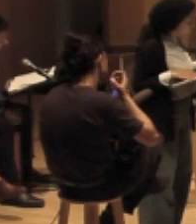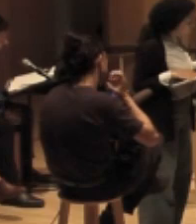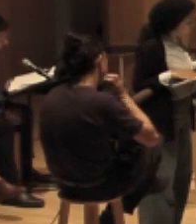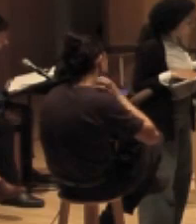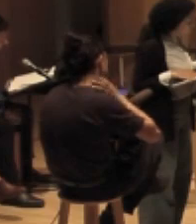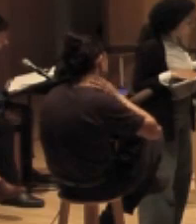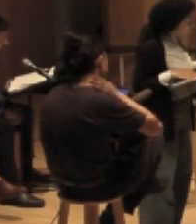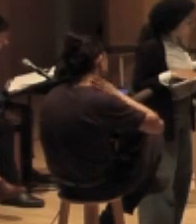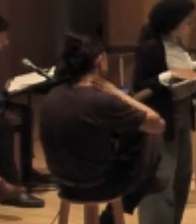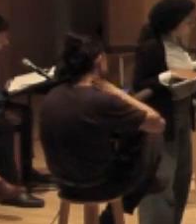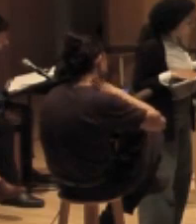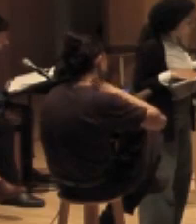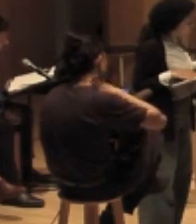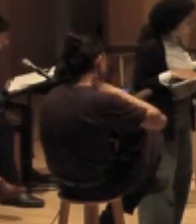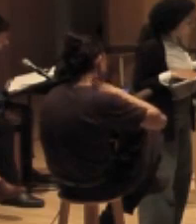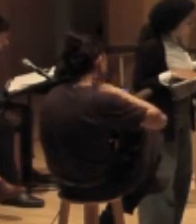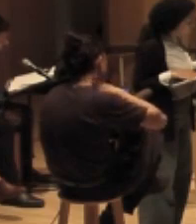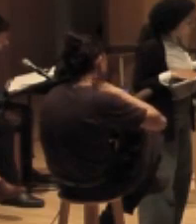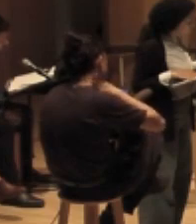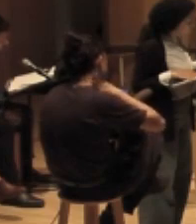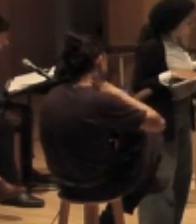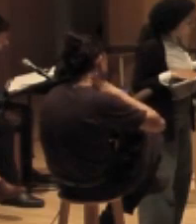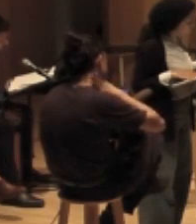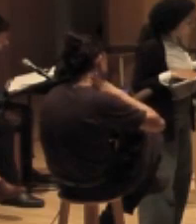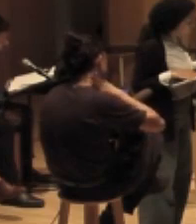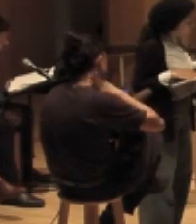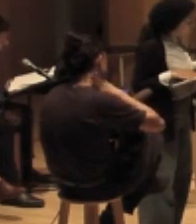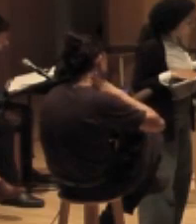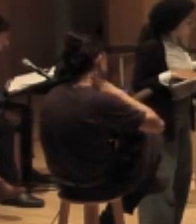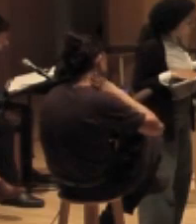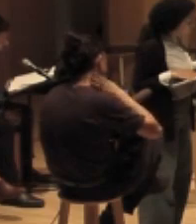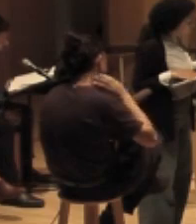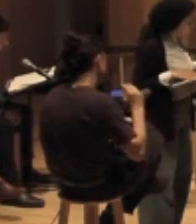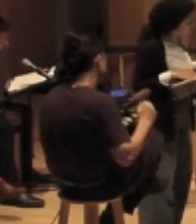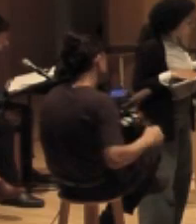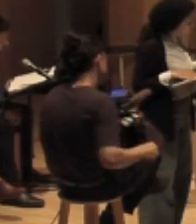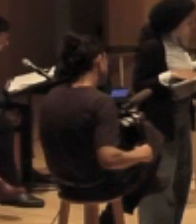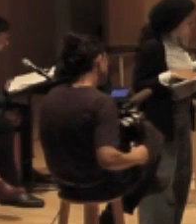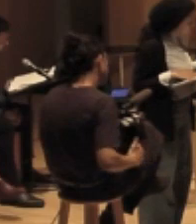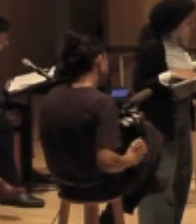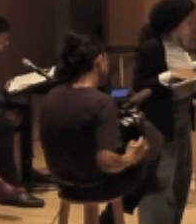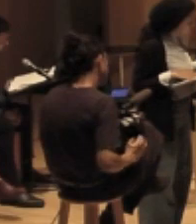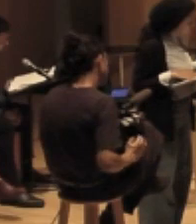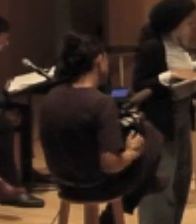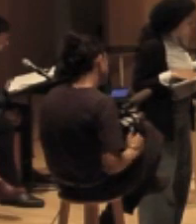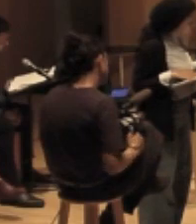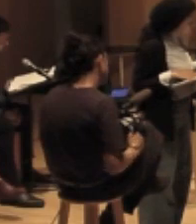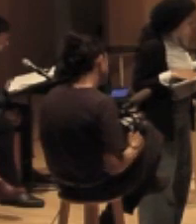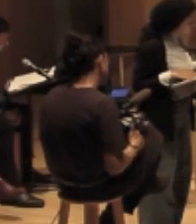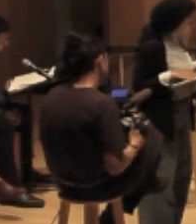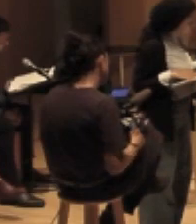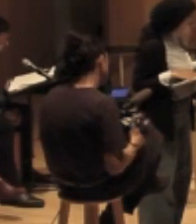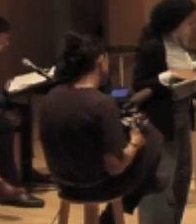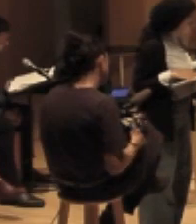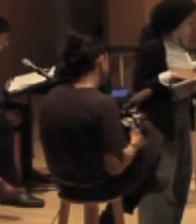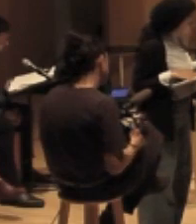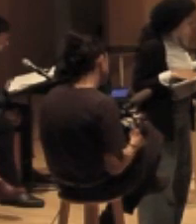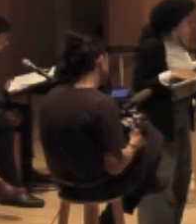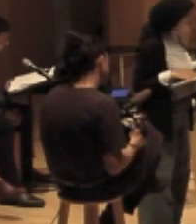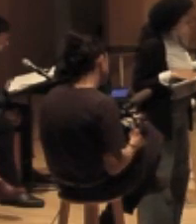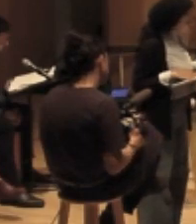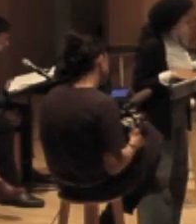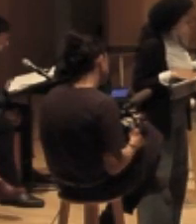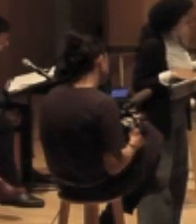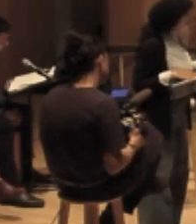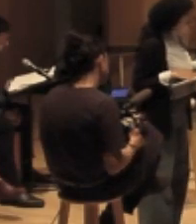we really had to get inside as fast as possible so you ran back inside footsteps are heard the older woman goes over and places herself by the